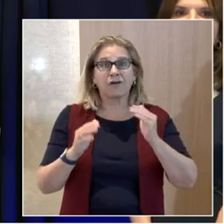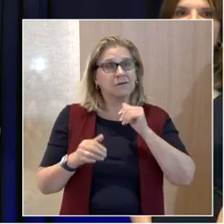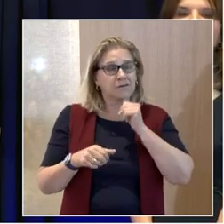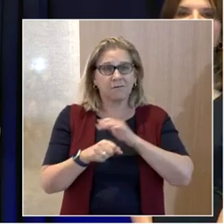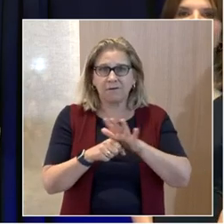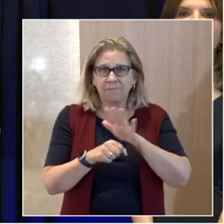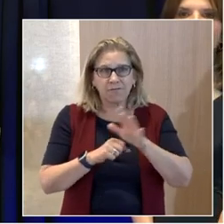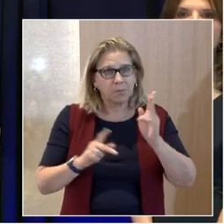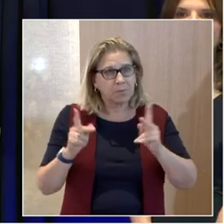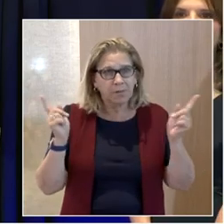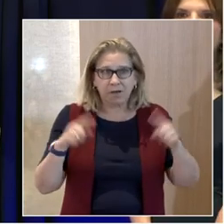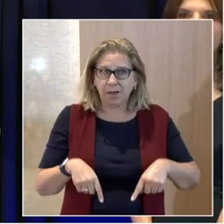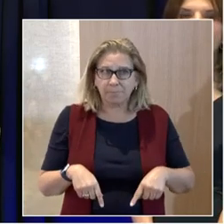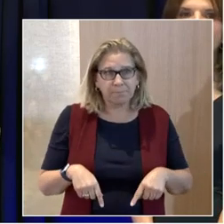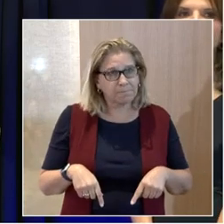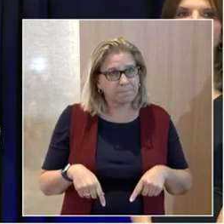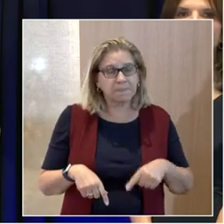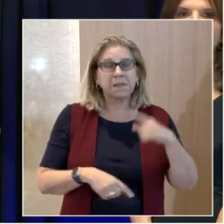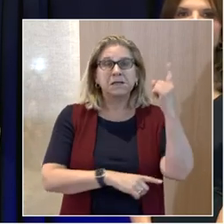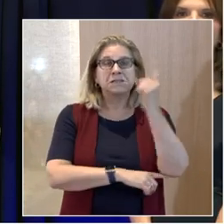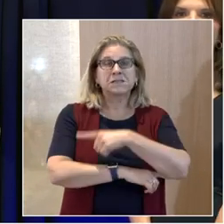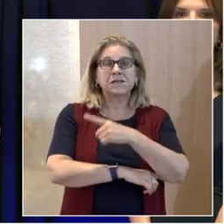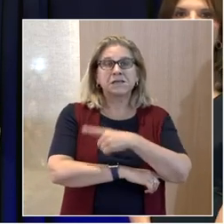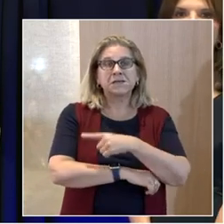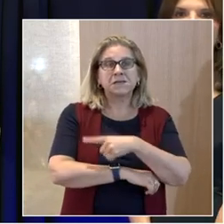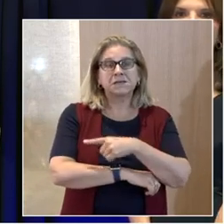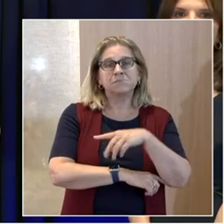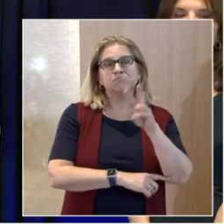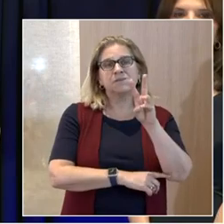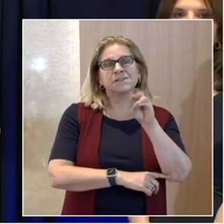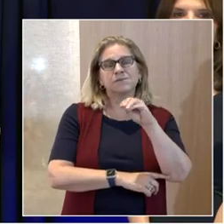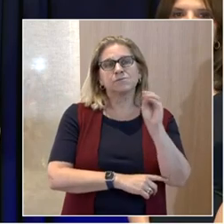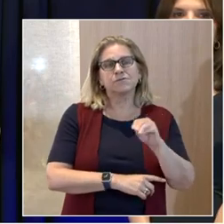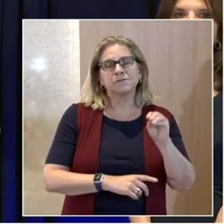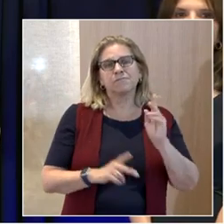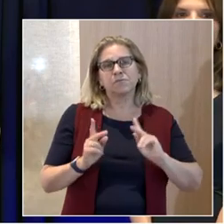60% of what it was compared to pre-pandemic levels. Now, it doesn't